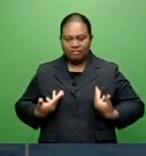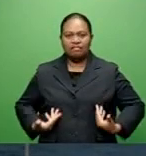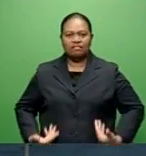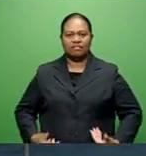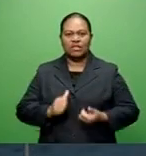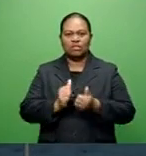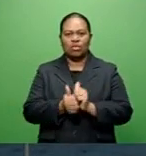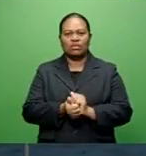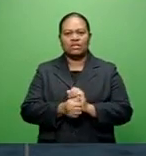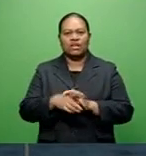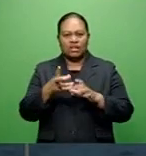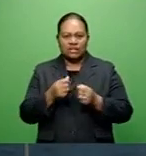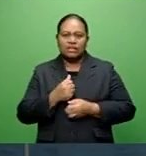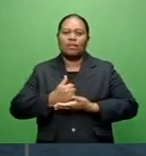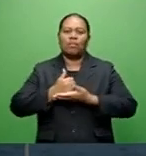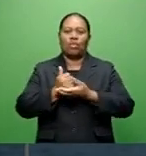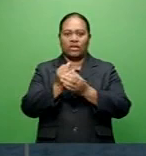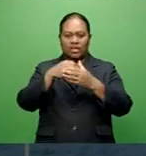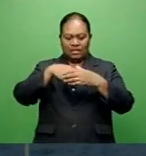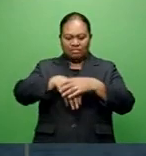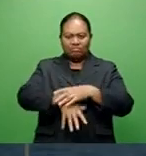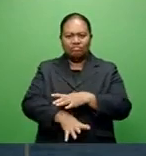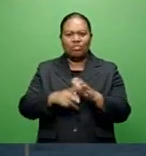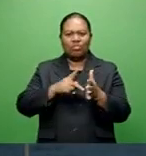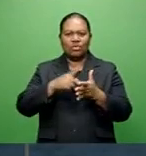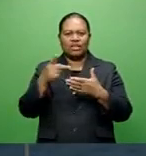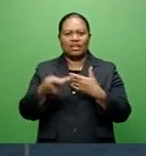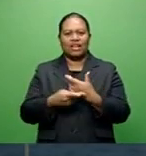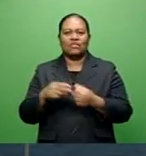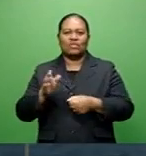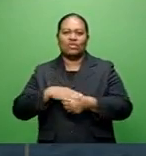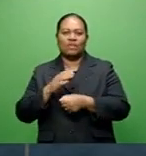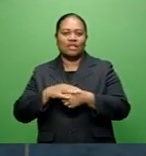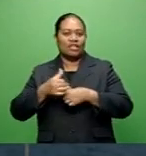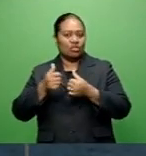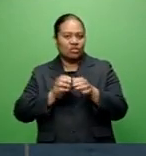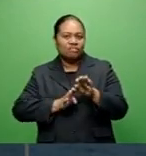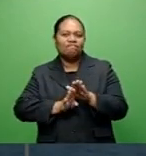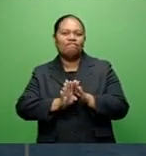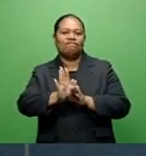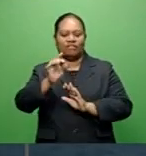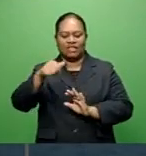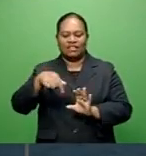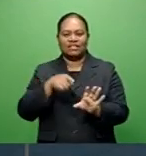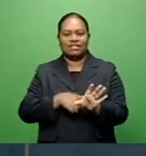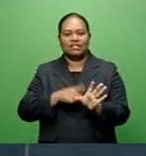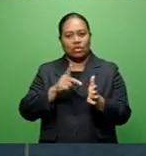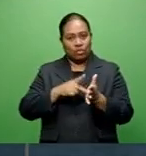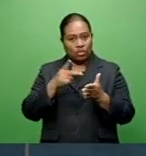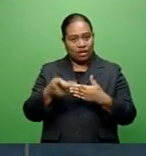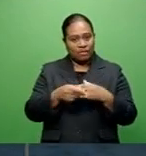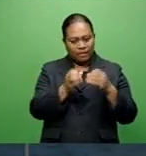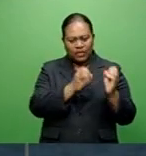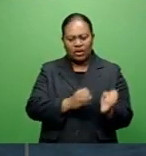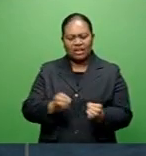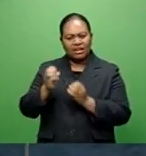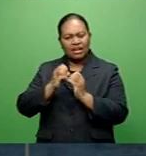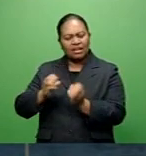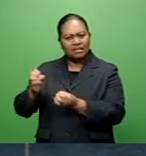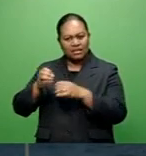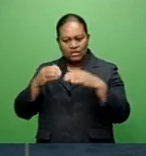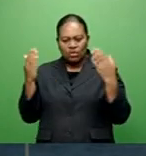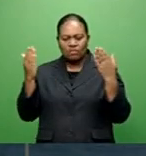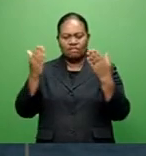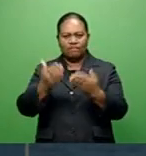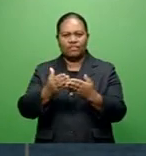Supporting Grassroots program has been making good progress over the years. The program organizers are aiming to reach a